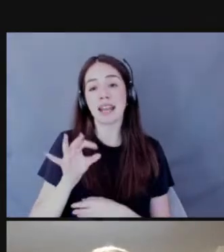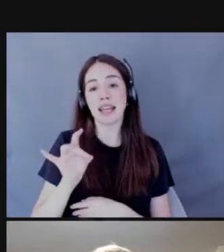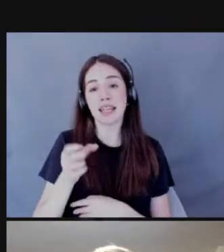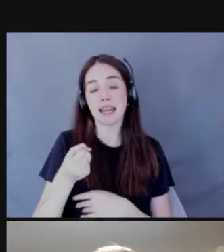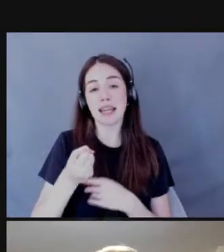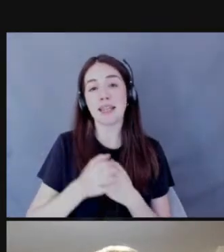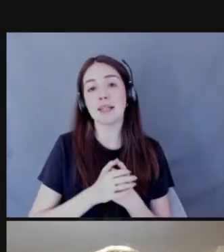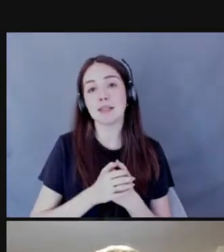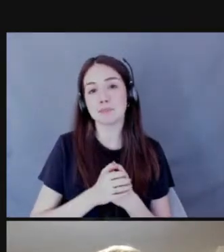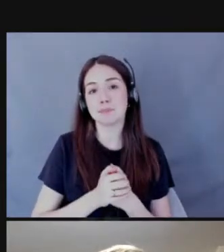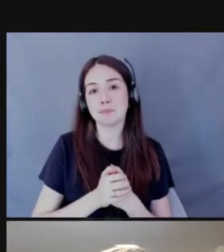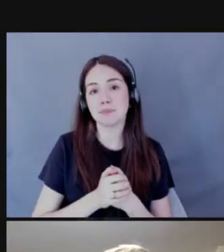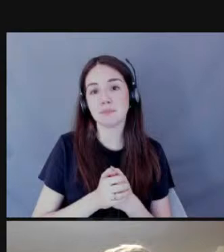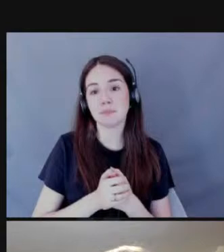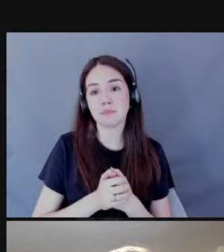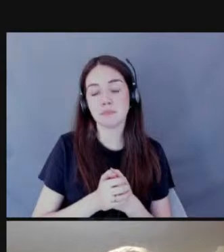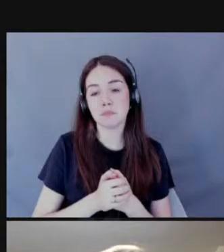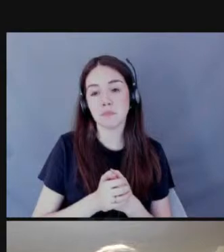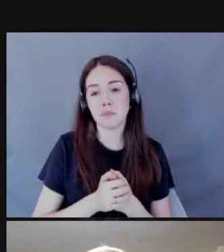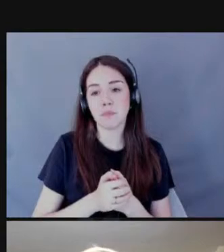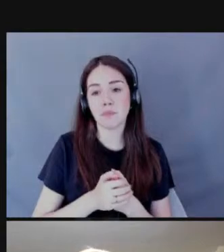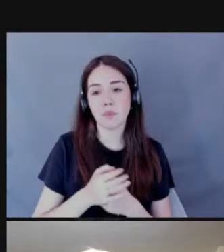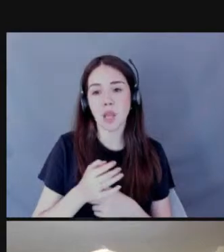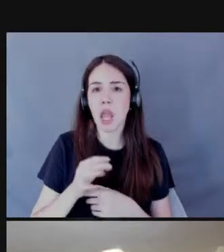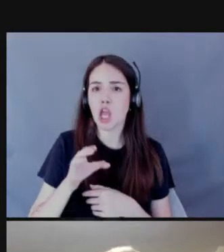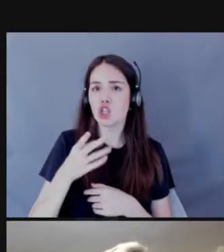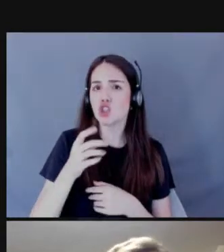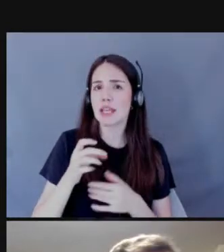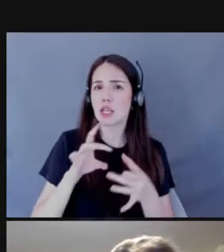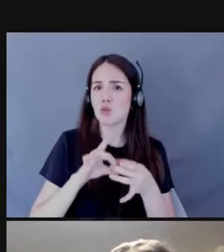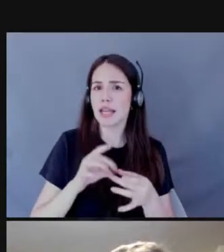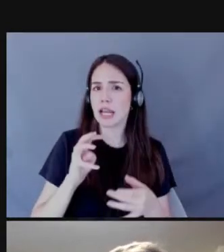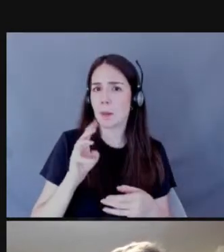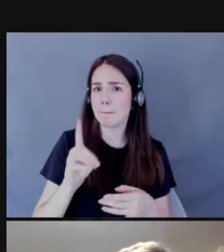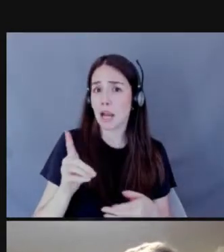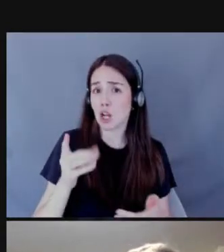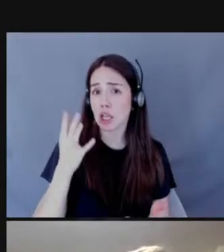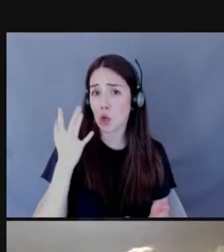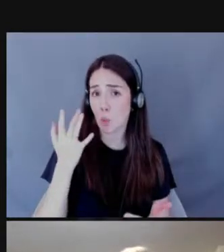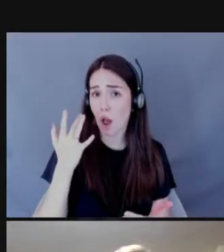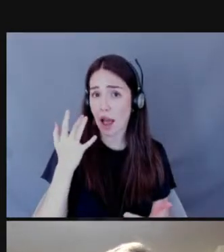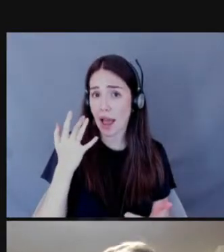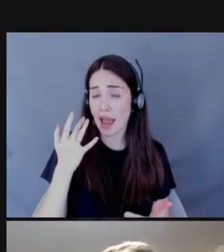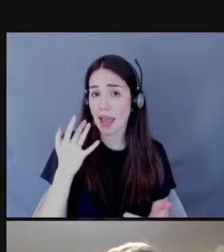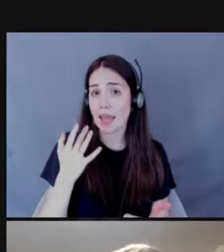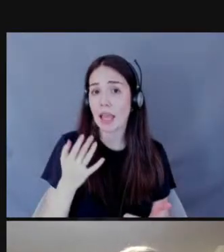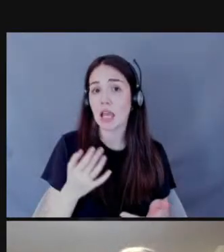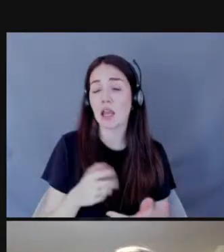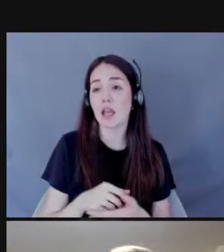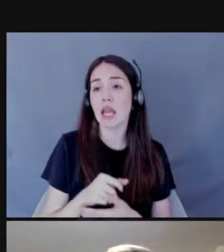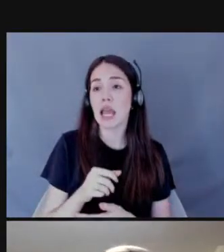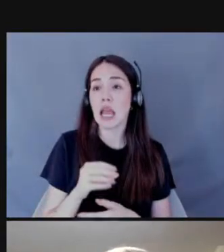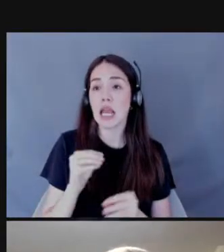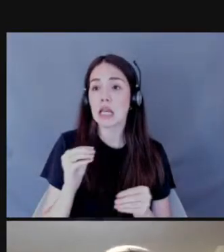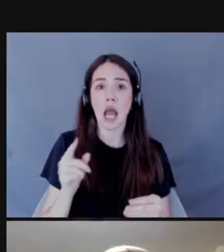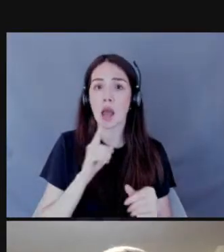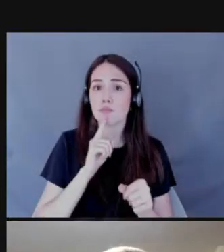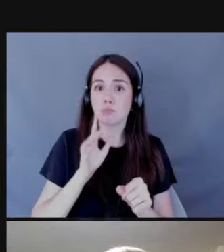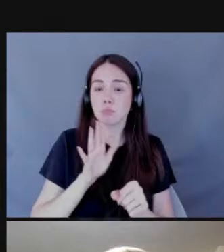Why, you ask, is Chessie related to Maryland? It's not necessarily a foregone conclusion that